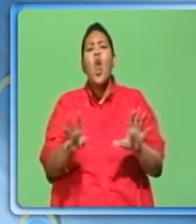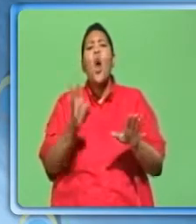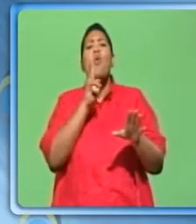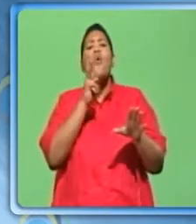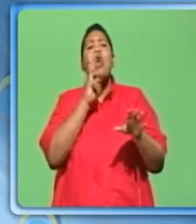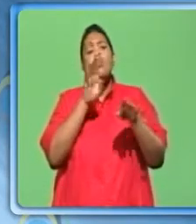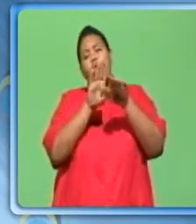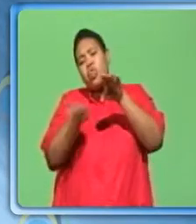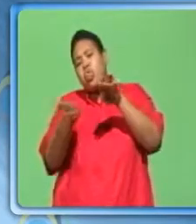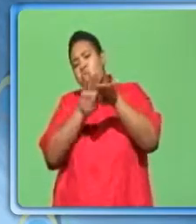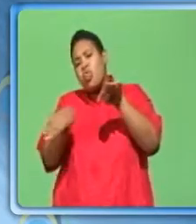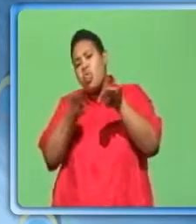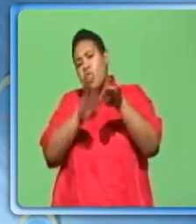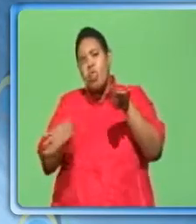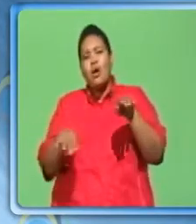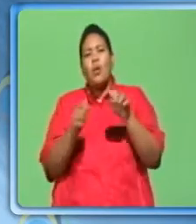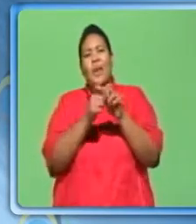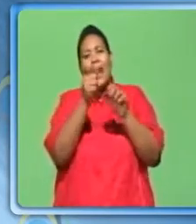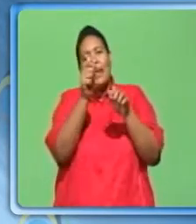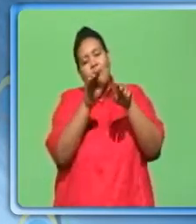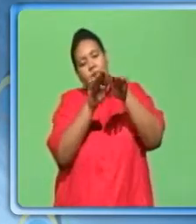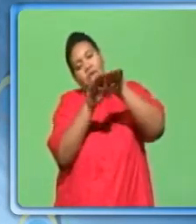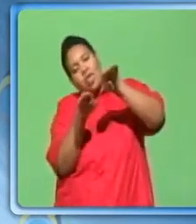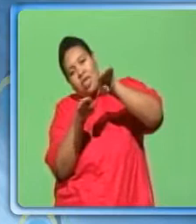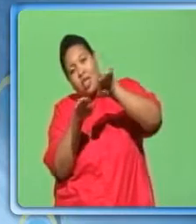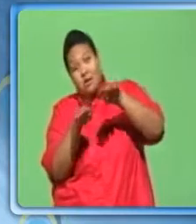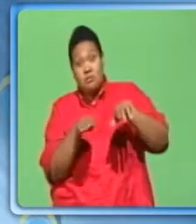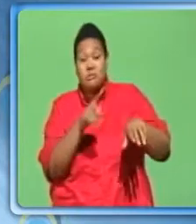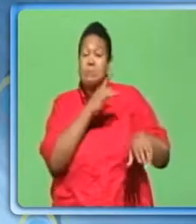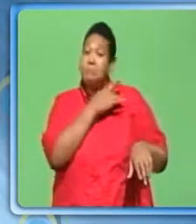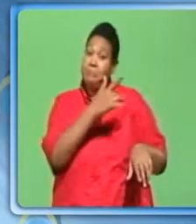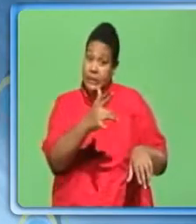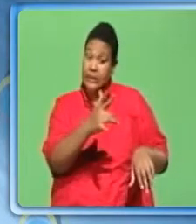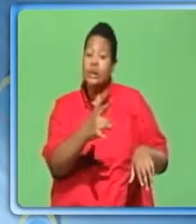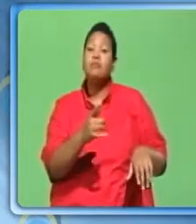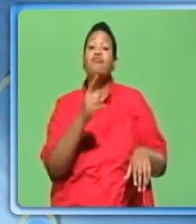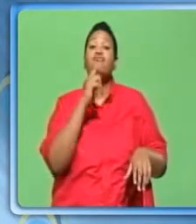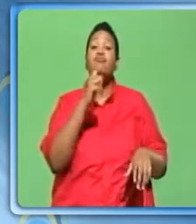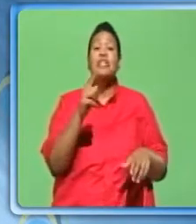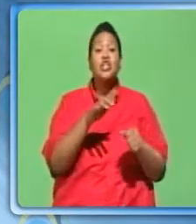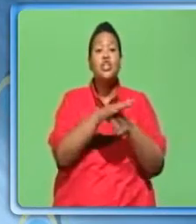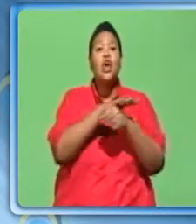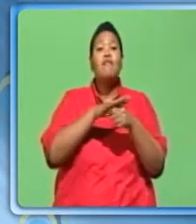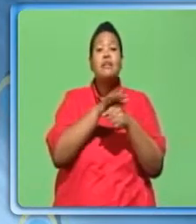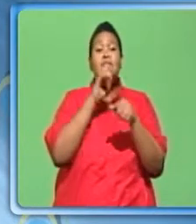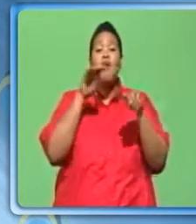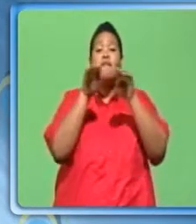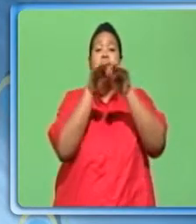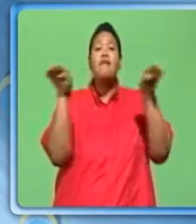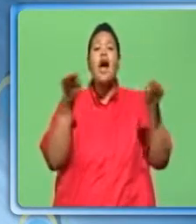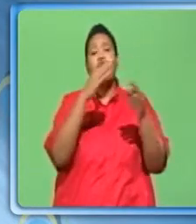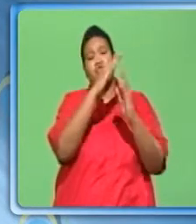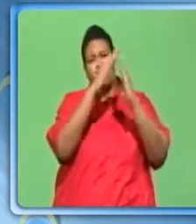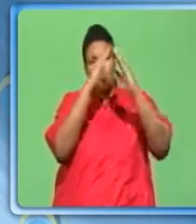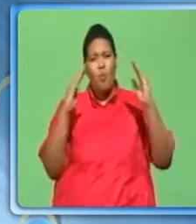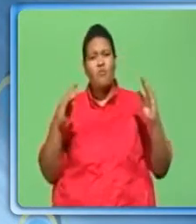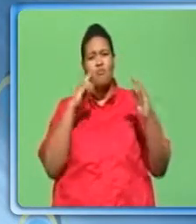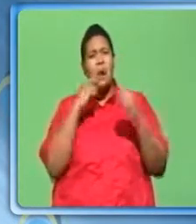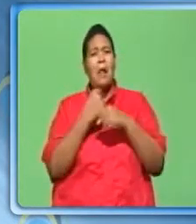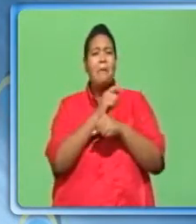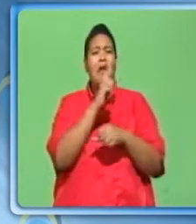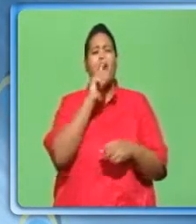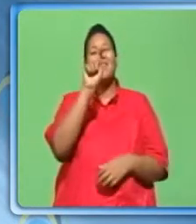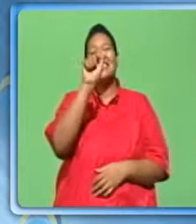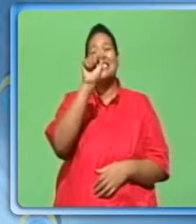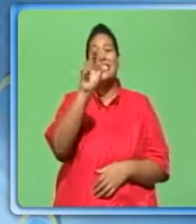run off with a slight inclination. Traditionally, surfaces of flat roofs have been made of either